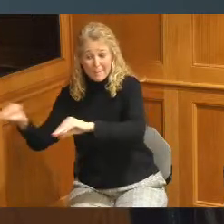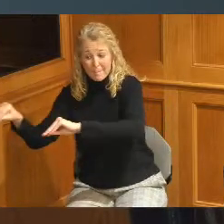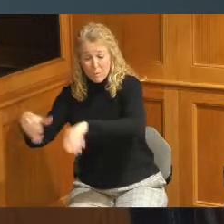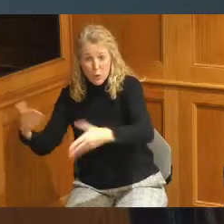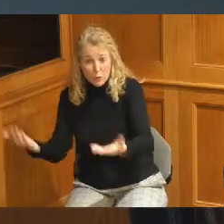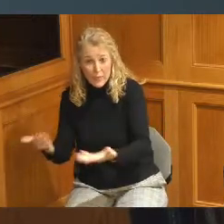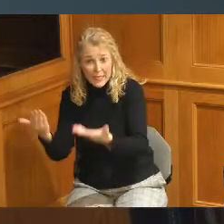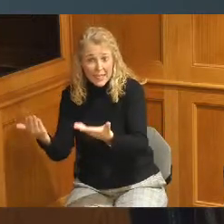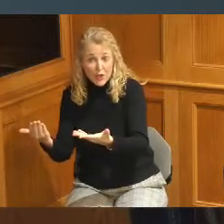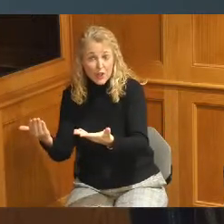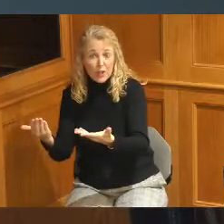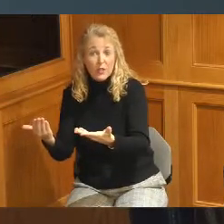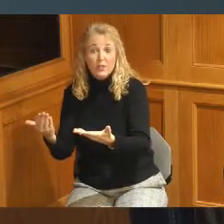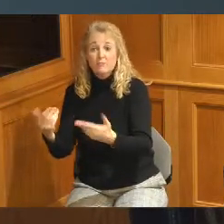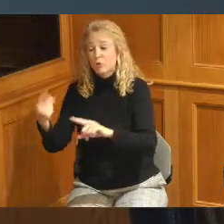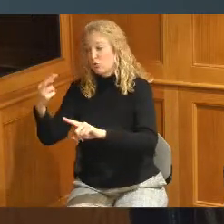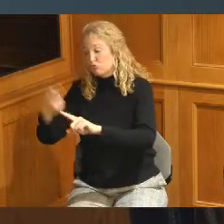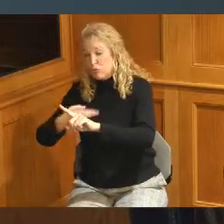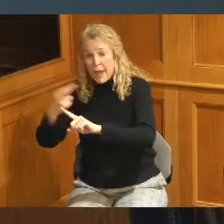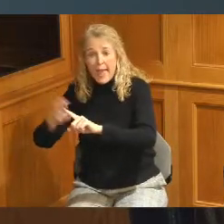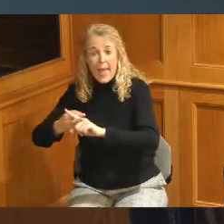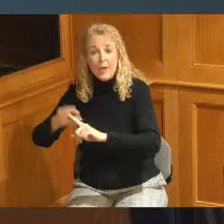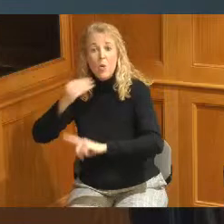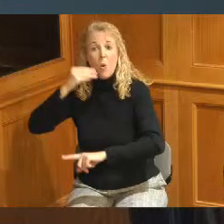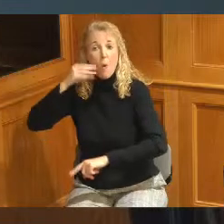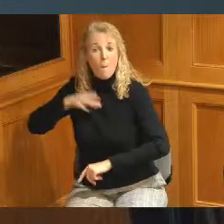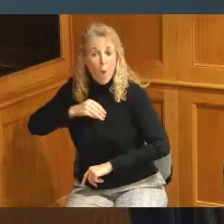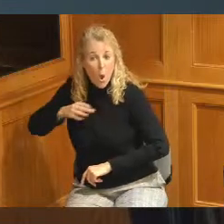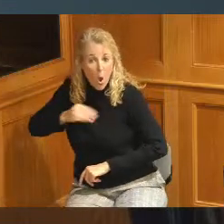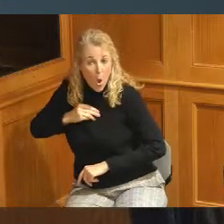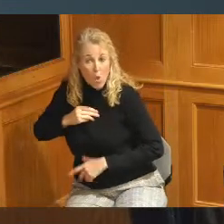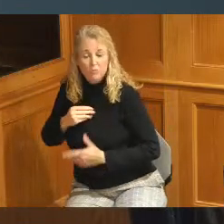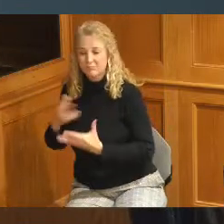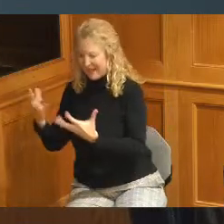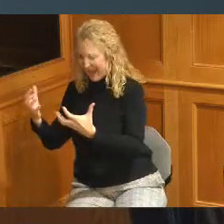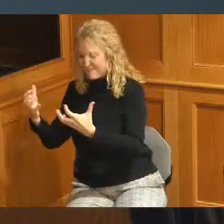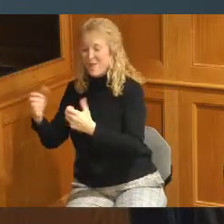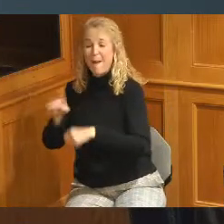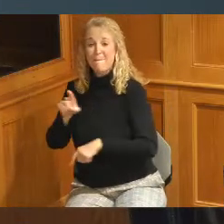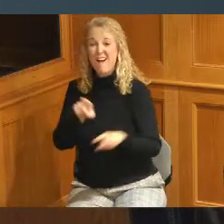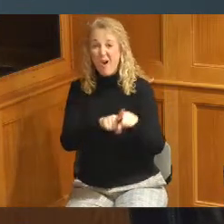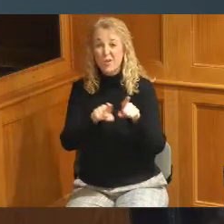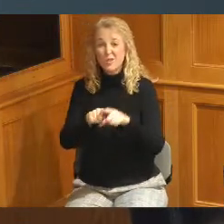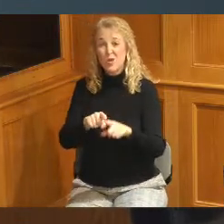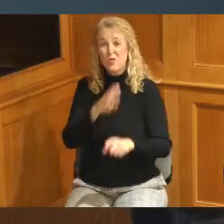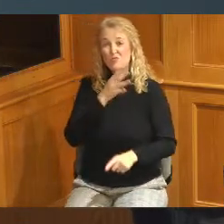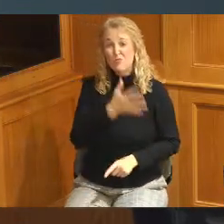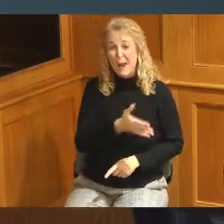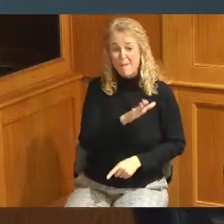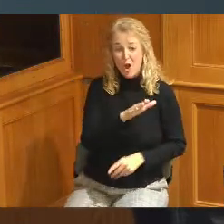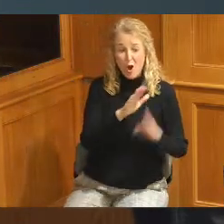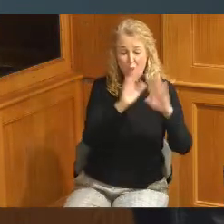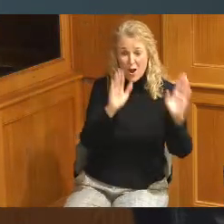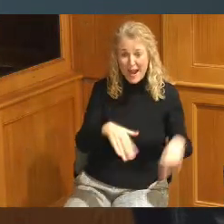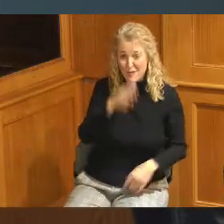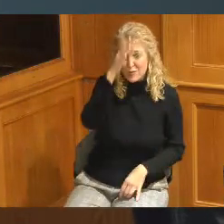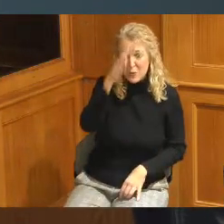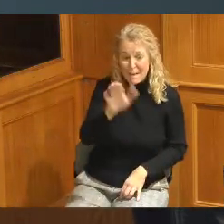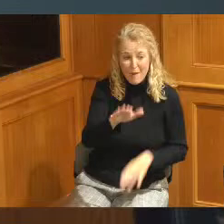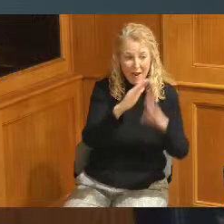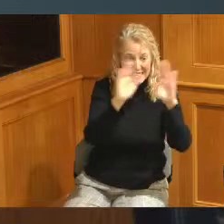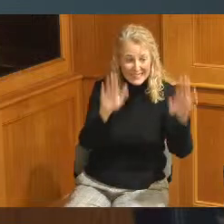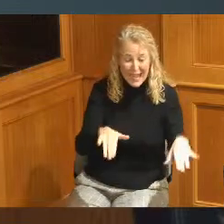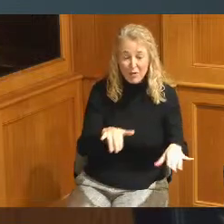it's homeownership, whether it's rental, but I also want grandma to be able to hold on to her house and grandpa to hold on to his